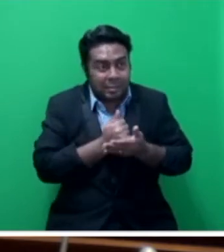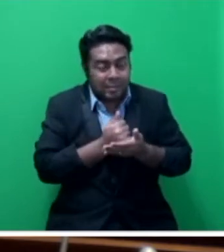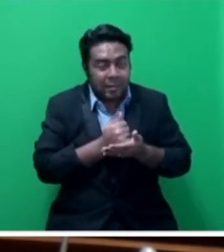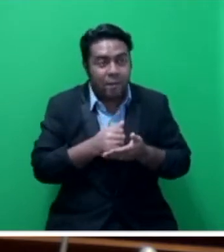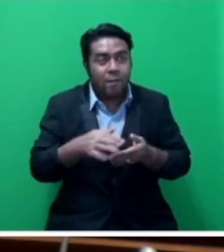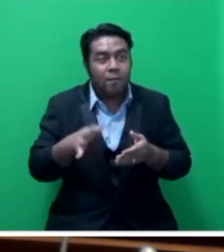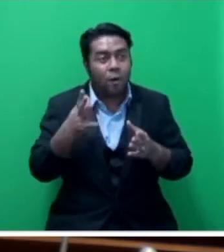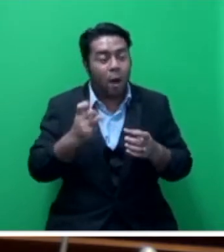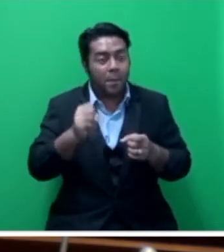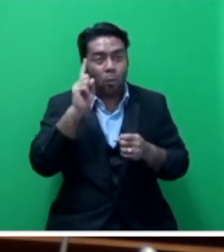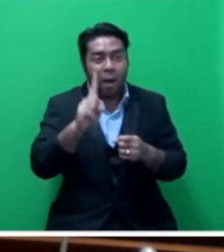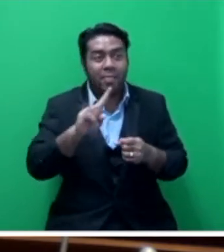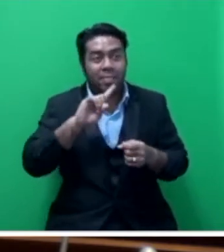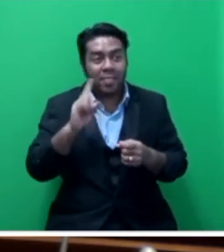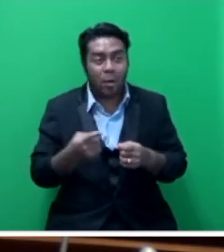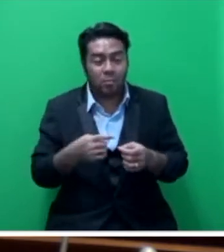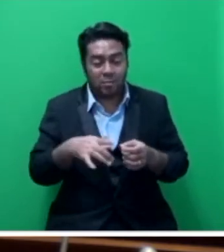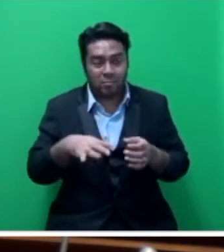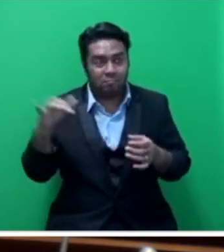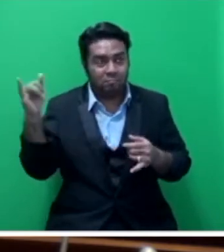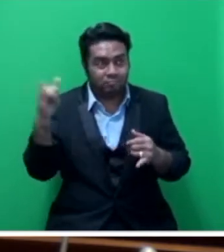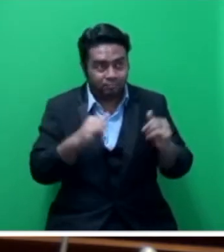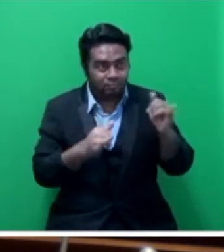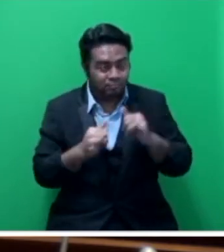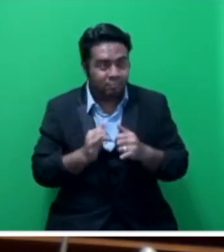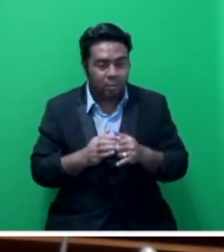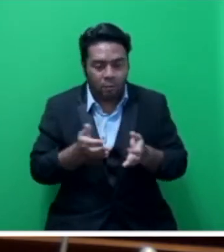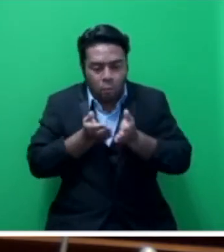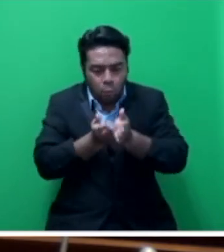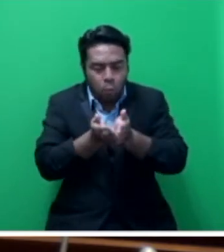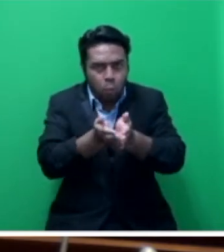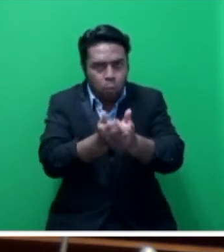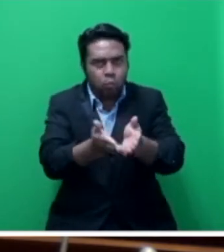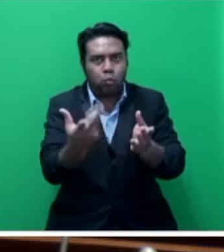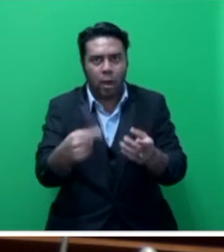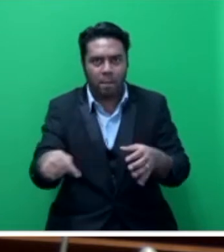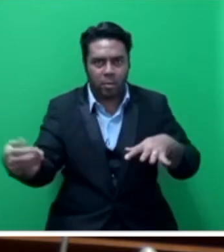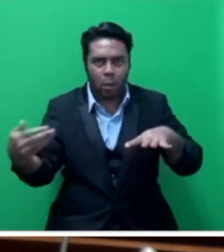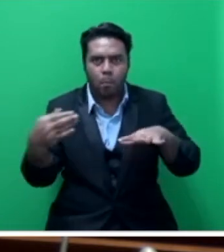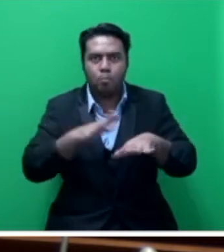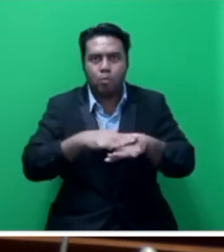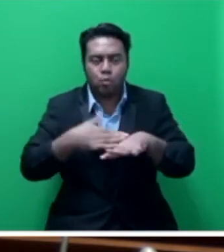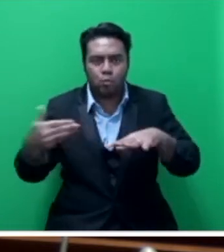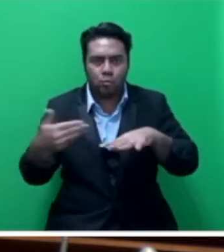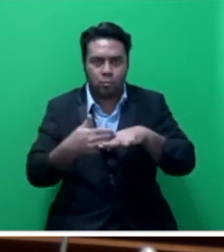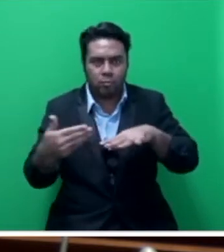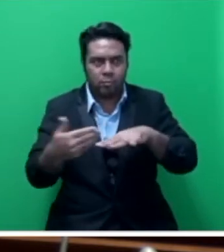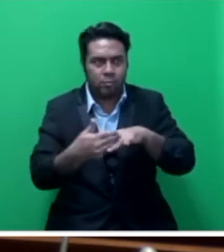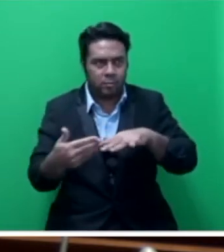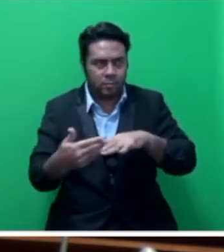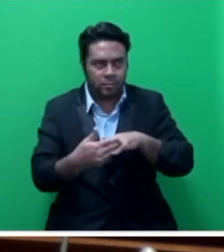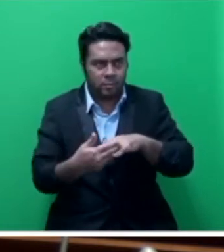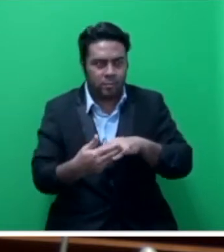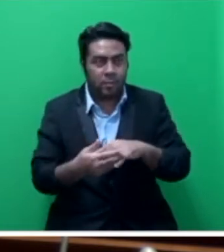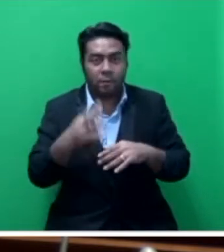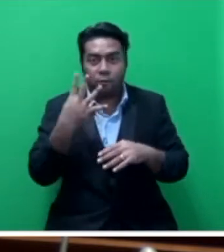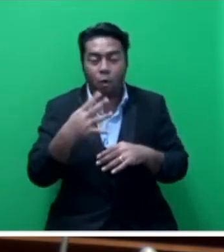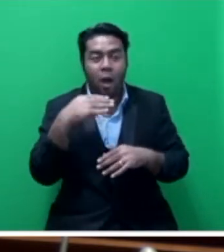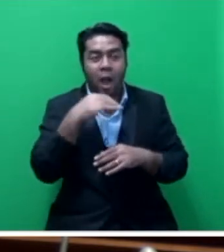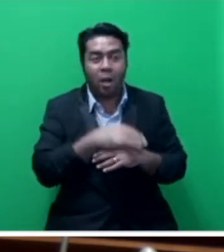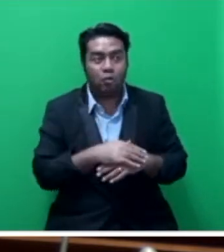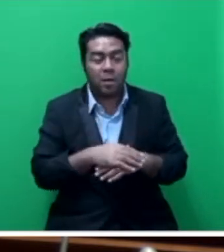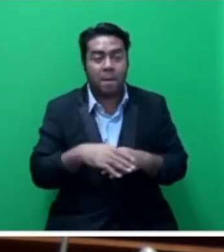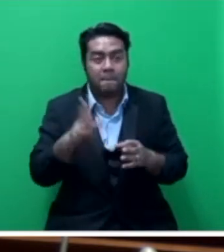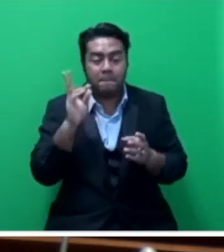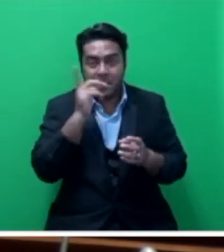to 100 pleasure craft under the Blue Lane Initiative, of which 8 were super yachts. That's 400 passengers